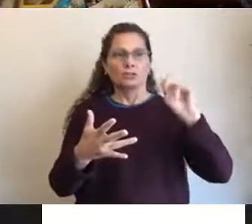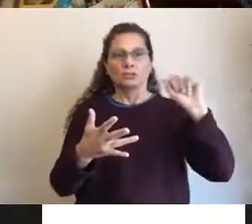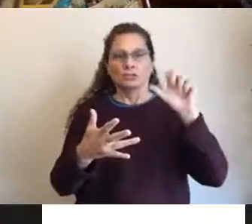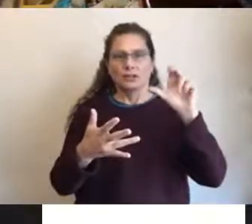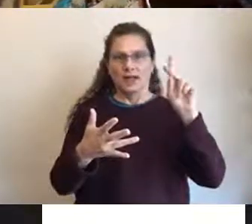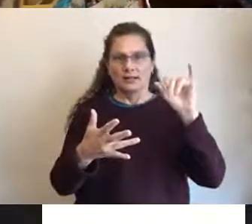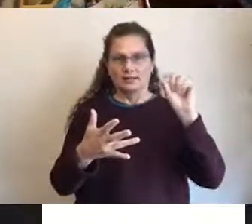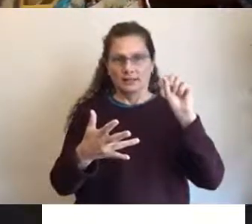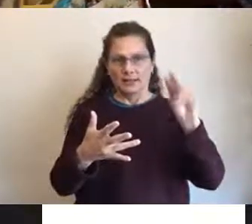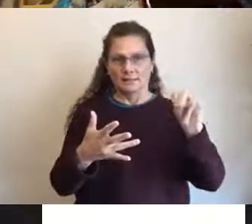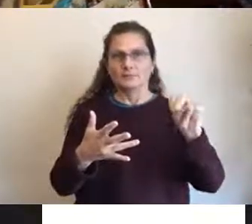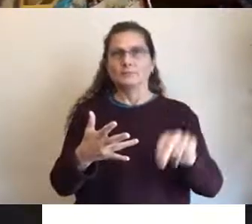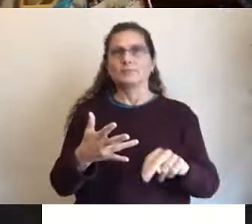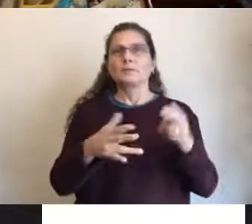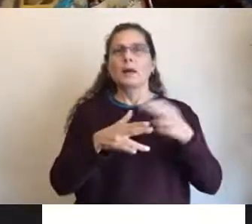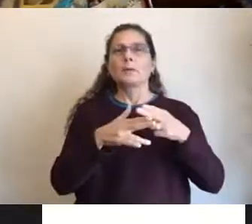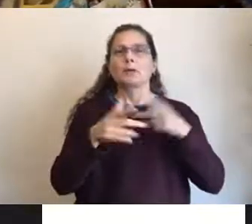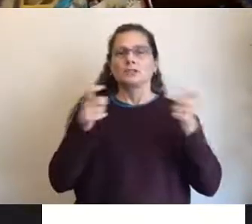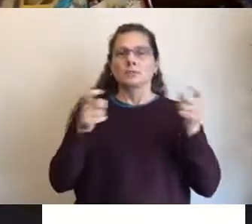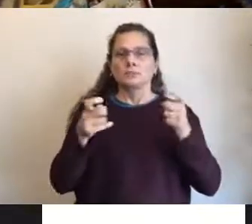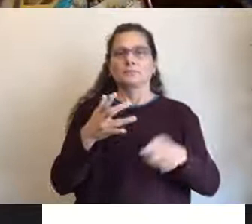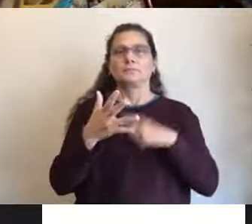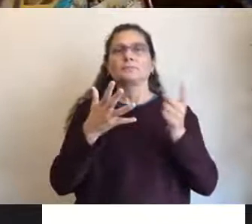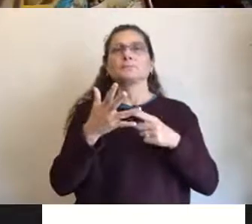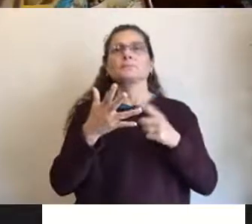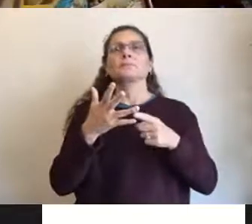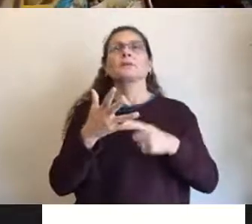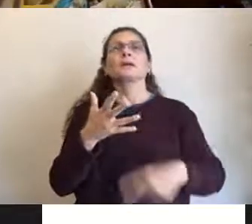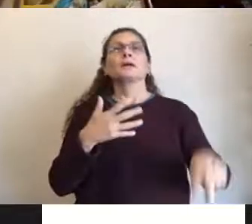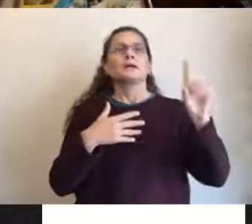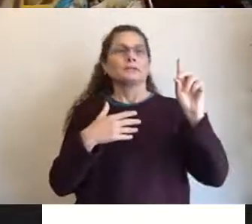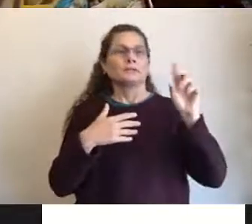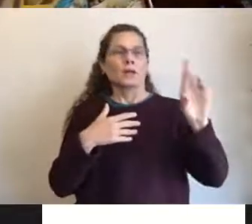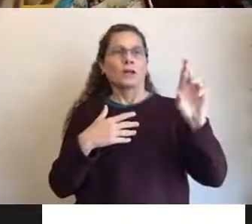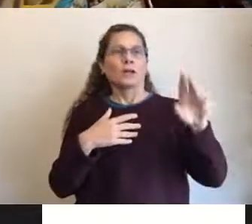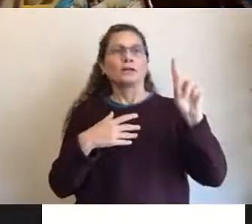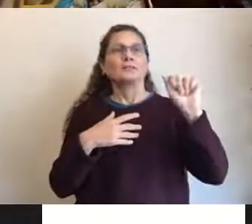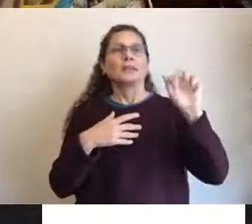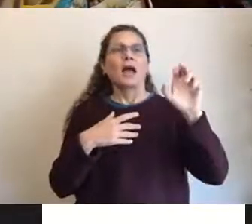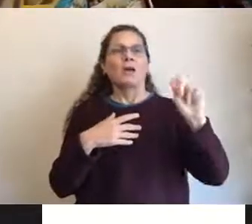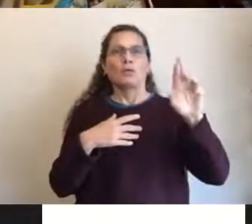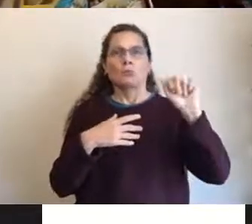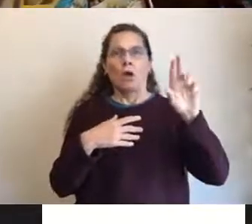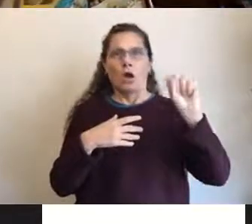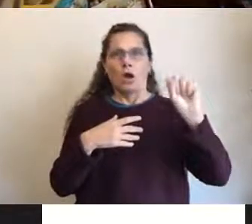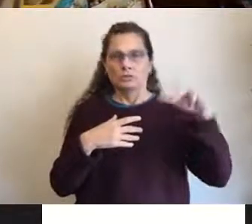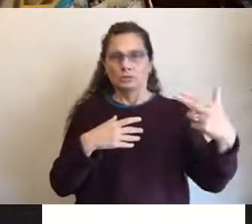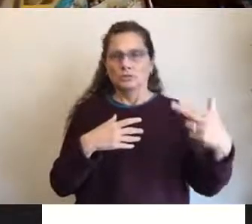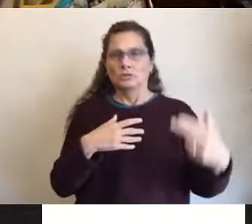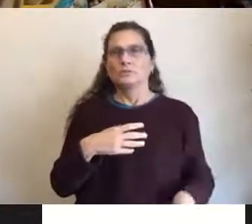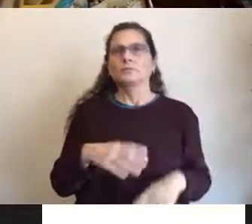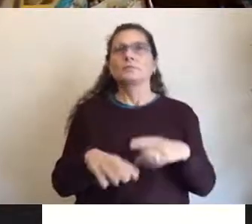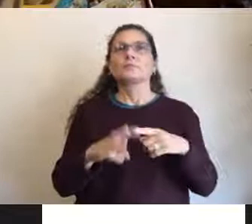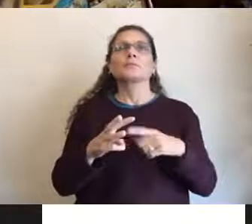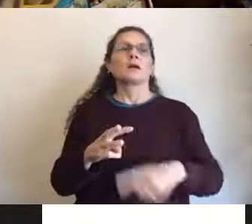of the City of Milwaukee Health Department, Darren Roush, Health Officer and Director of the Greenfield Health Department, and Cheryl Isabel,